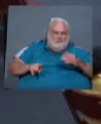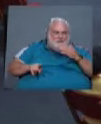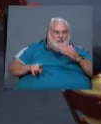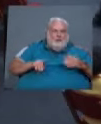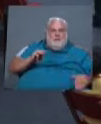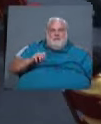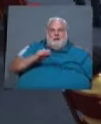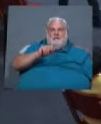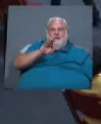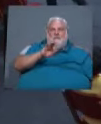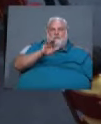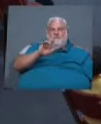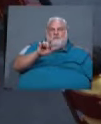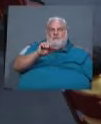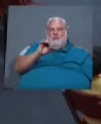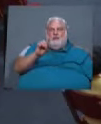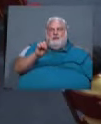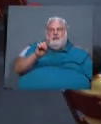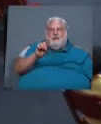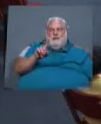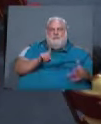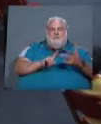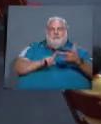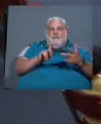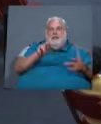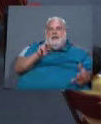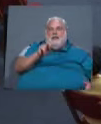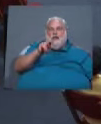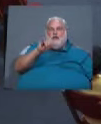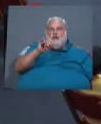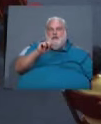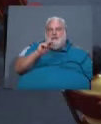Floyd. Kenyon Lowe.